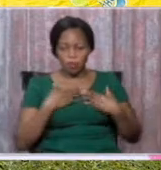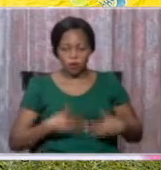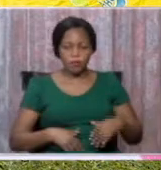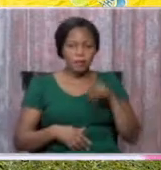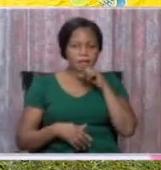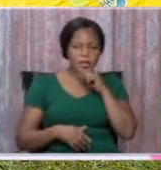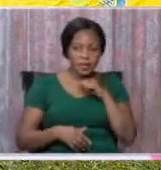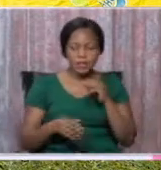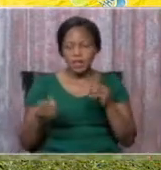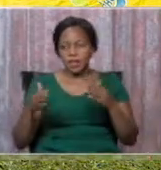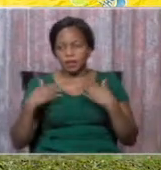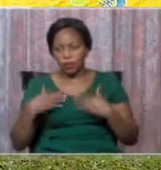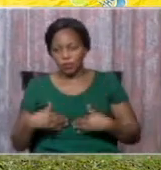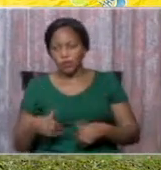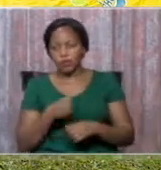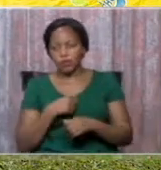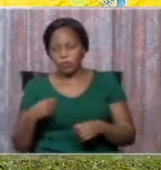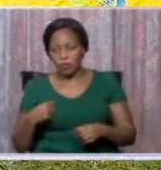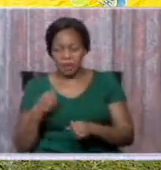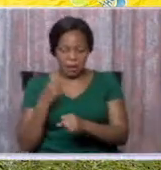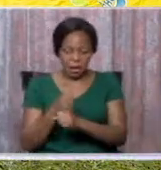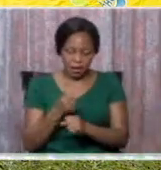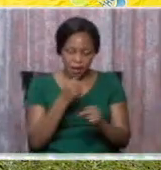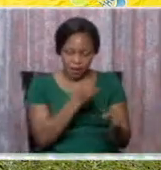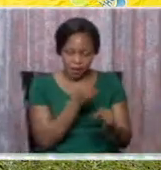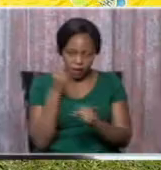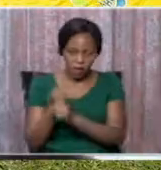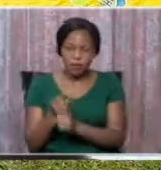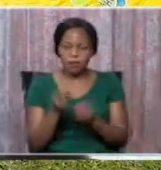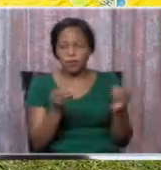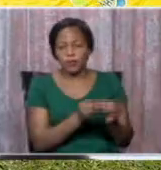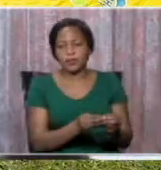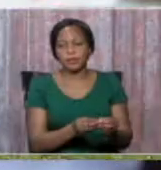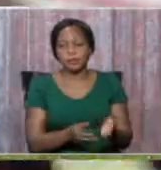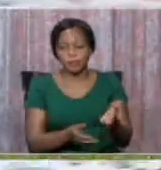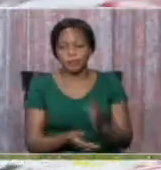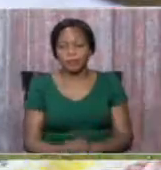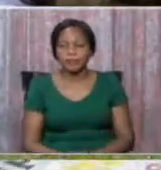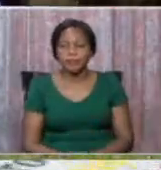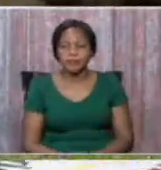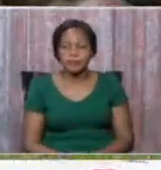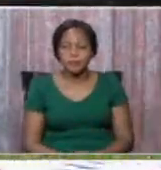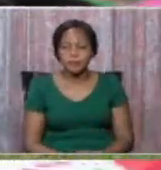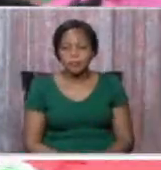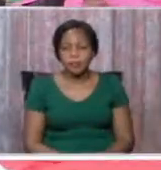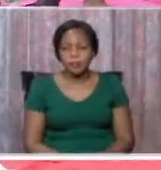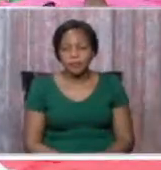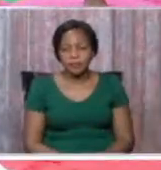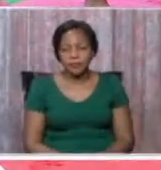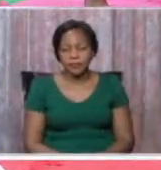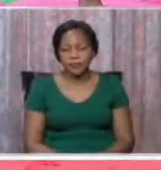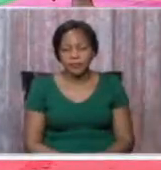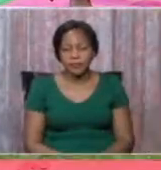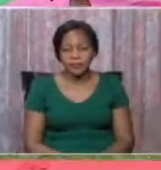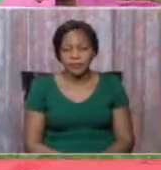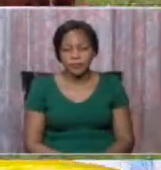Well done. Very, very good. Did we win? Excellent. Okay, so you're